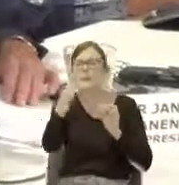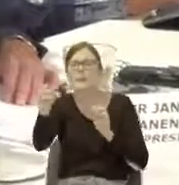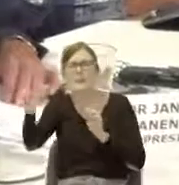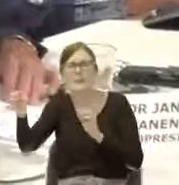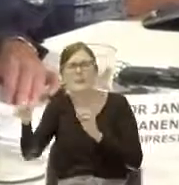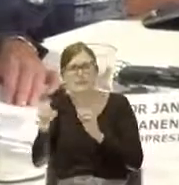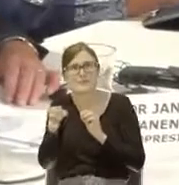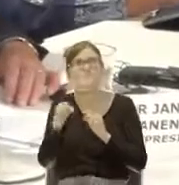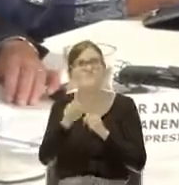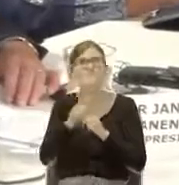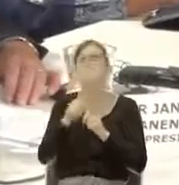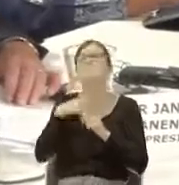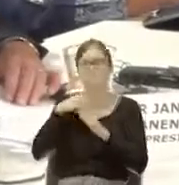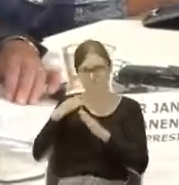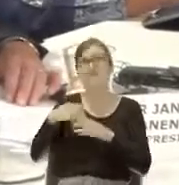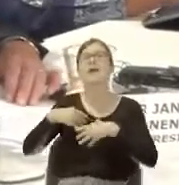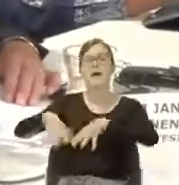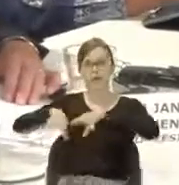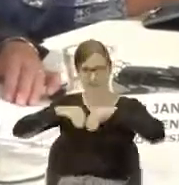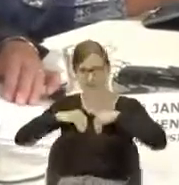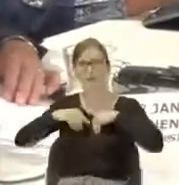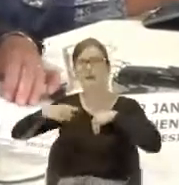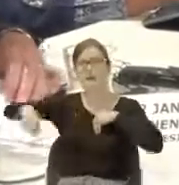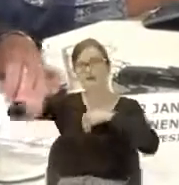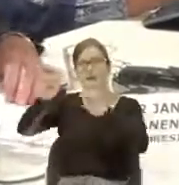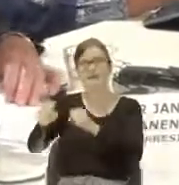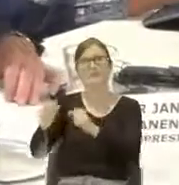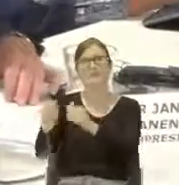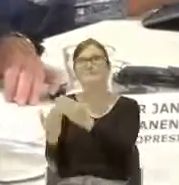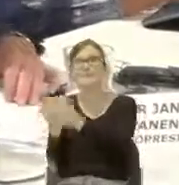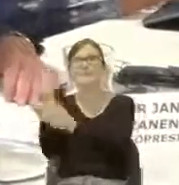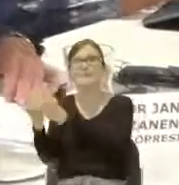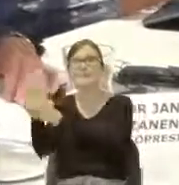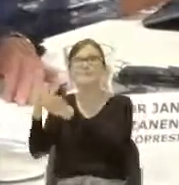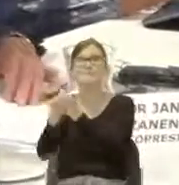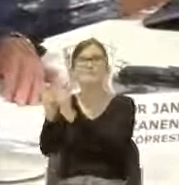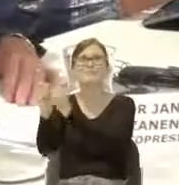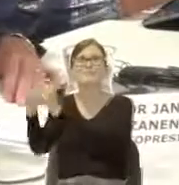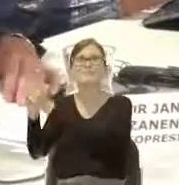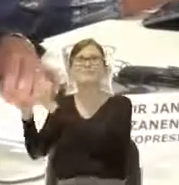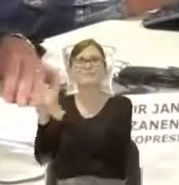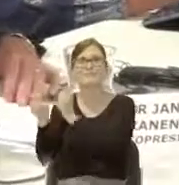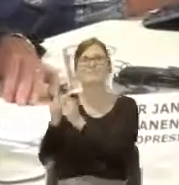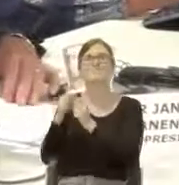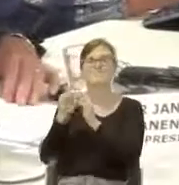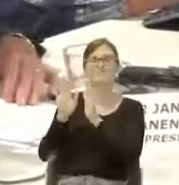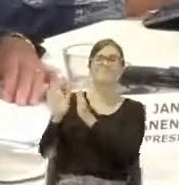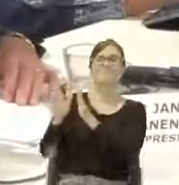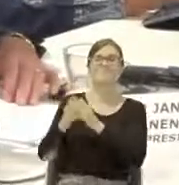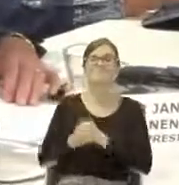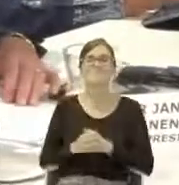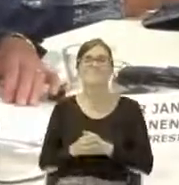for overcoming social and territorial inequalities from the bottom up, and the